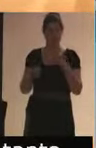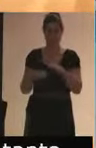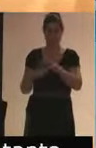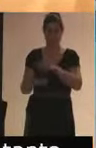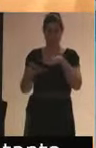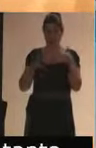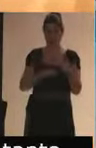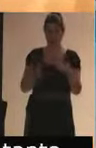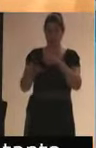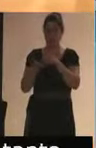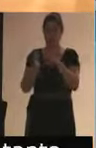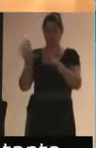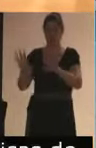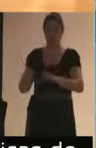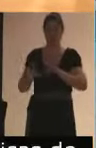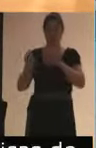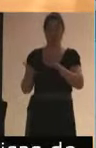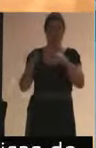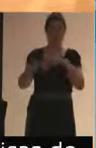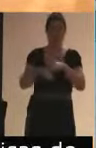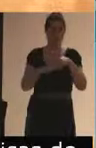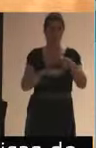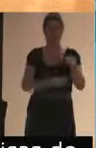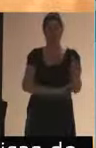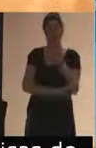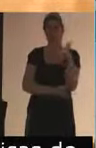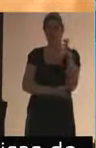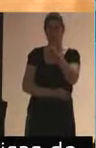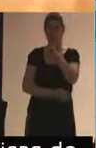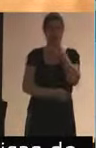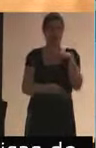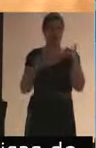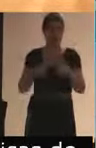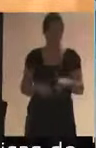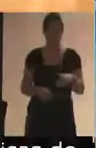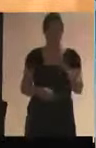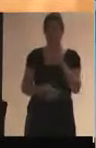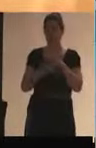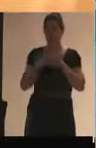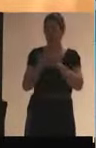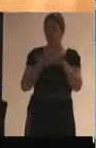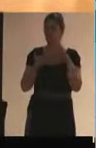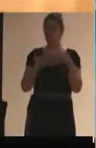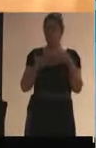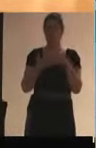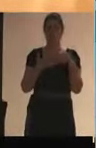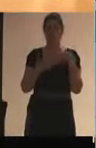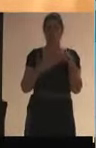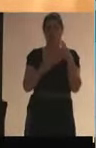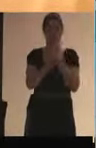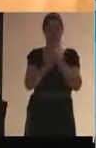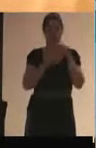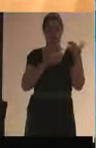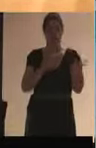The need to apply learning techniques to recover